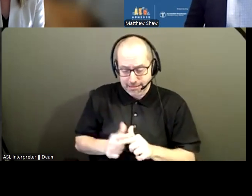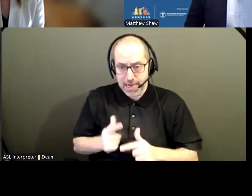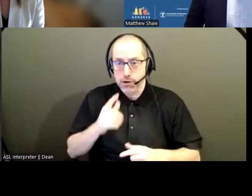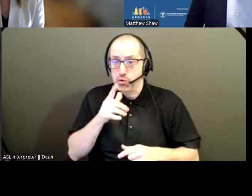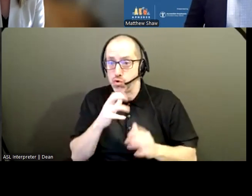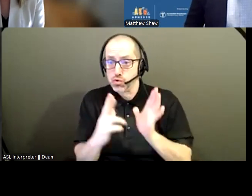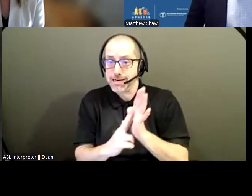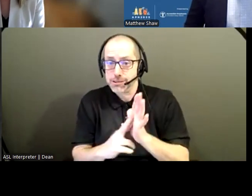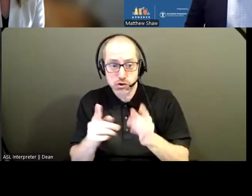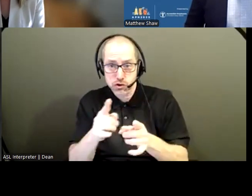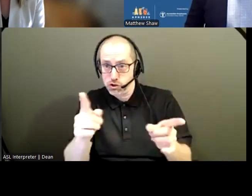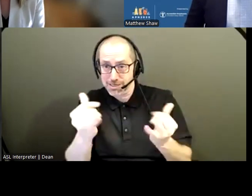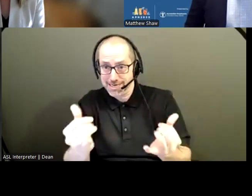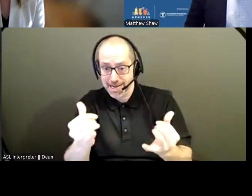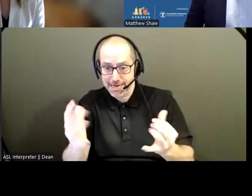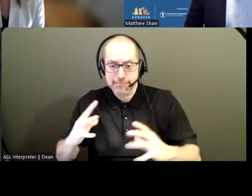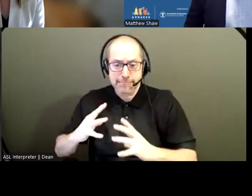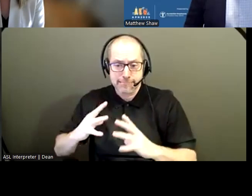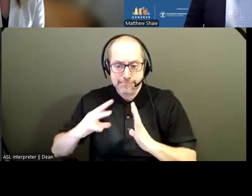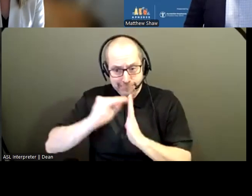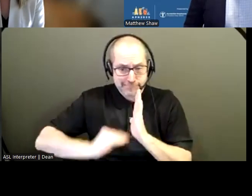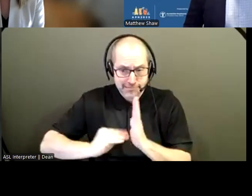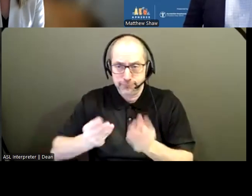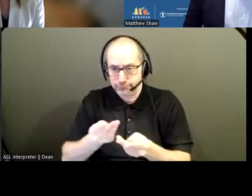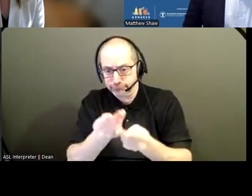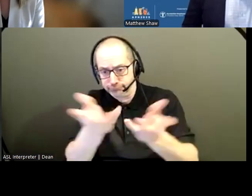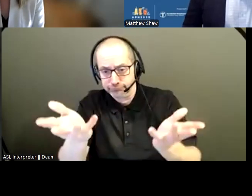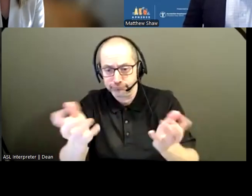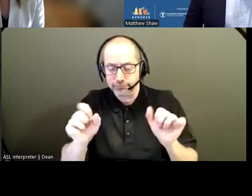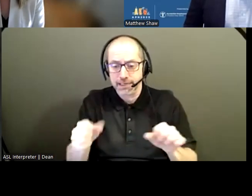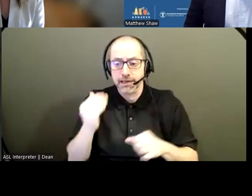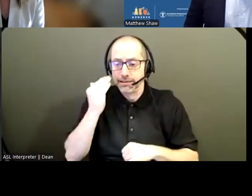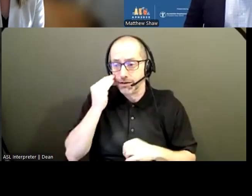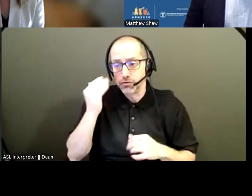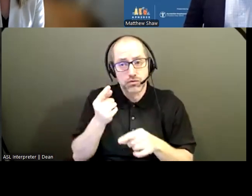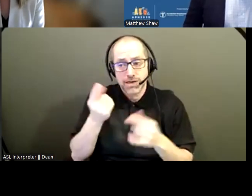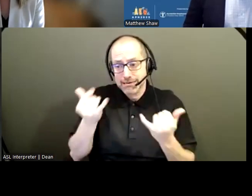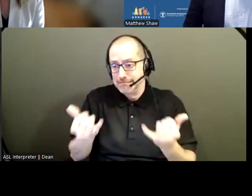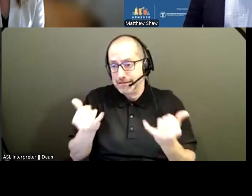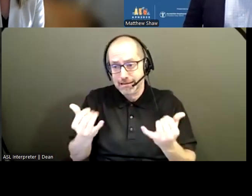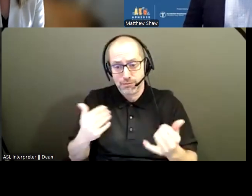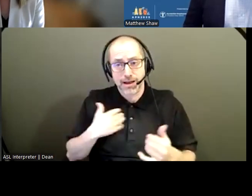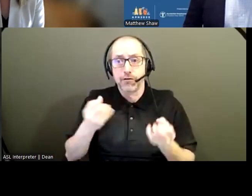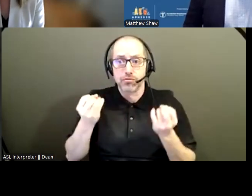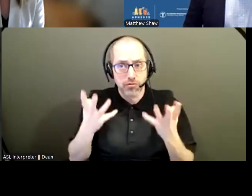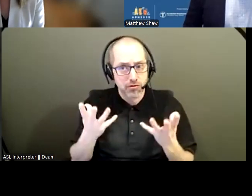are, especially in this time of, we're all facing a lot of budgetary